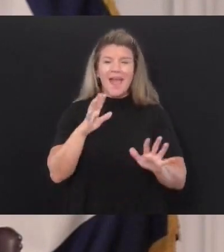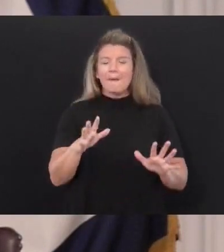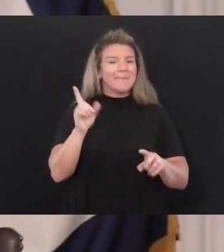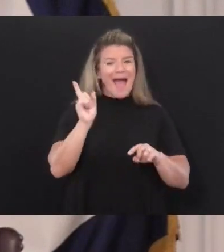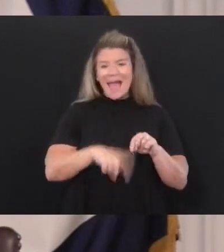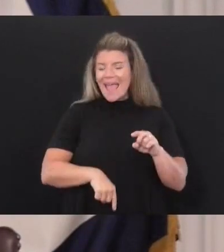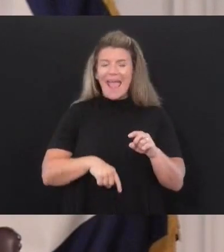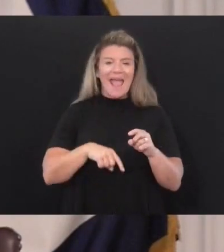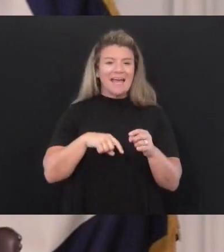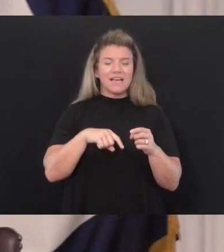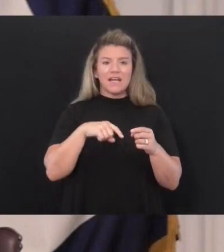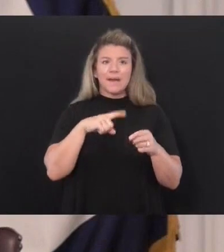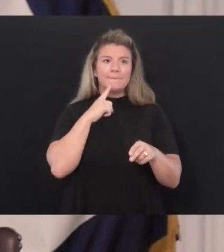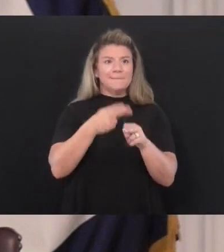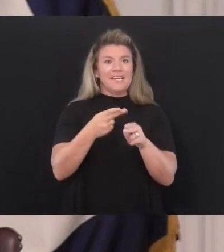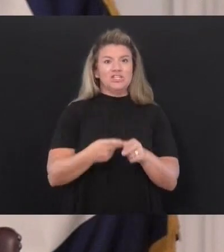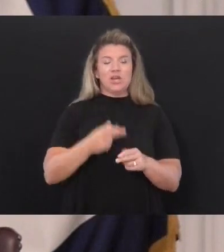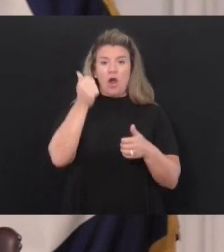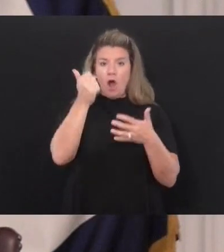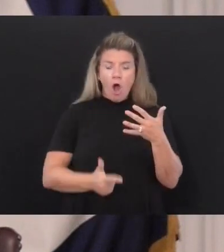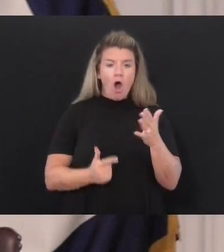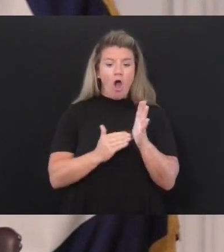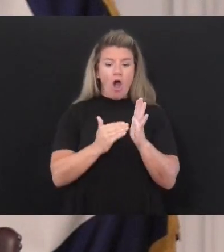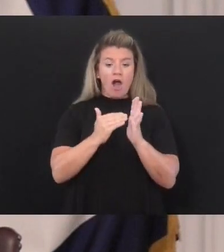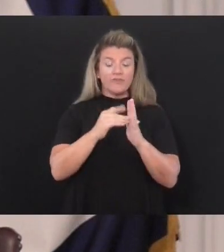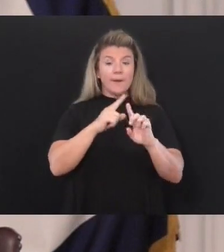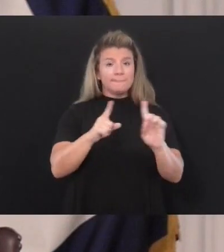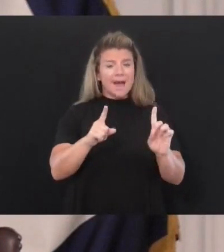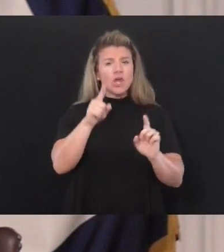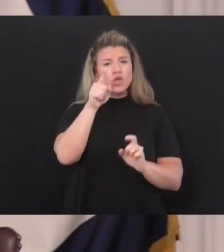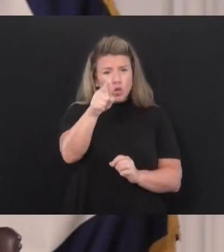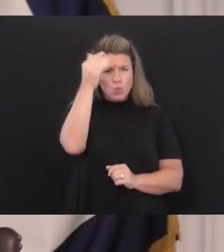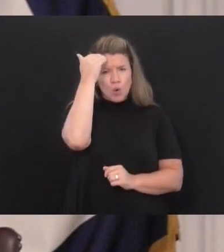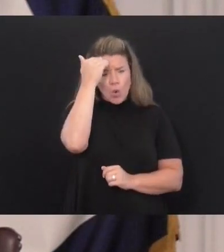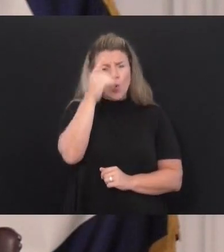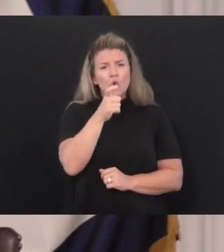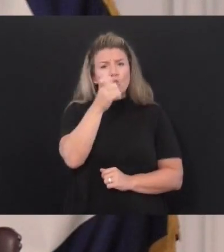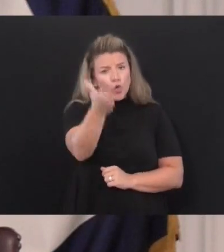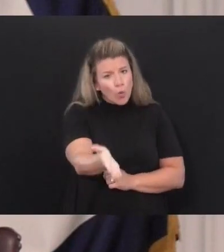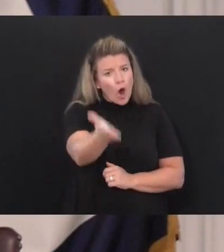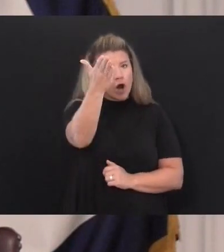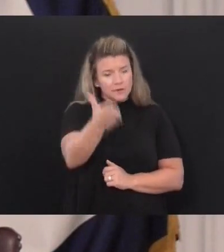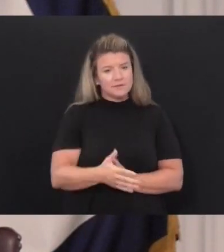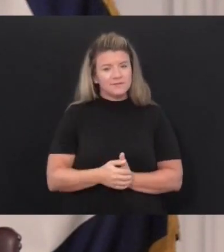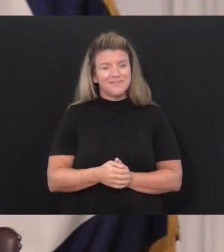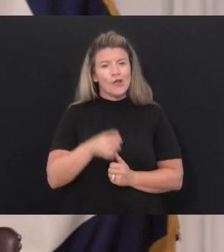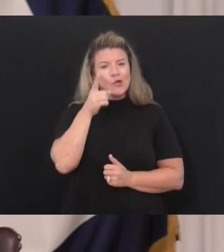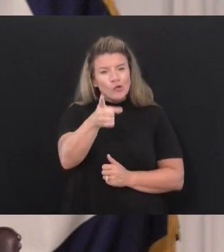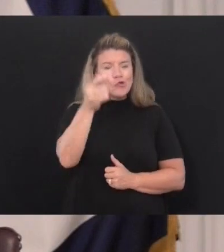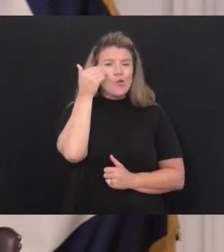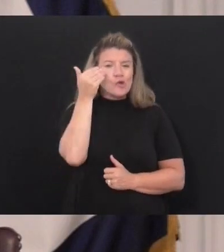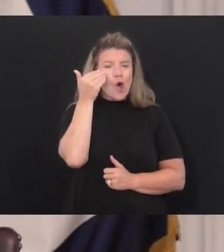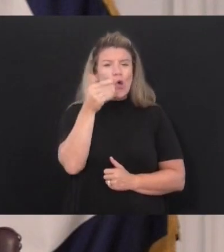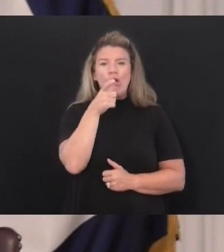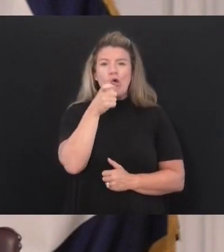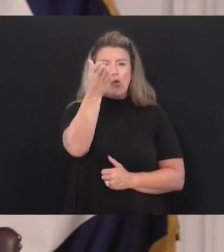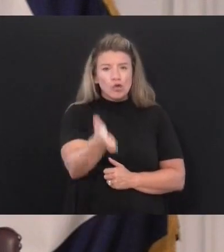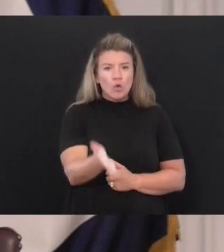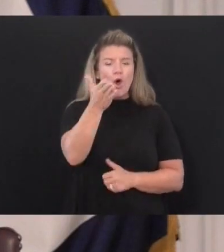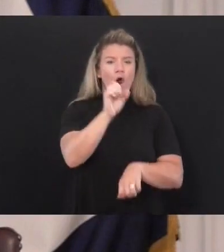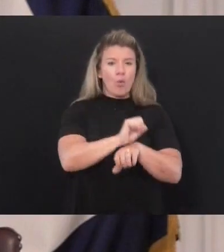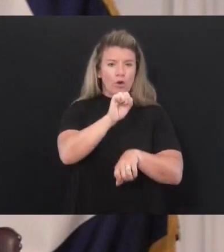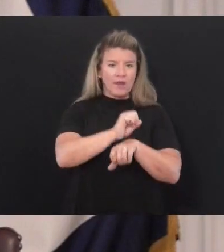Health Organization acknowledged that the coronavirus may be partially airborne, meaning the particles that we're all trying to avoid can hang in the